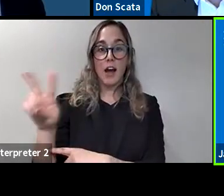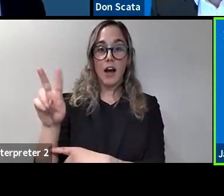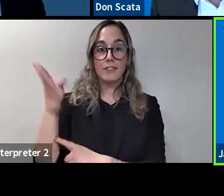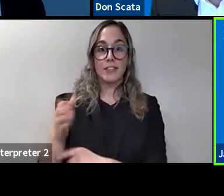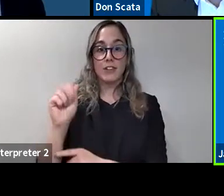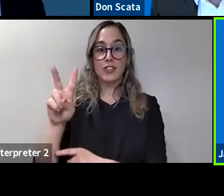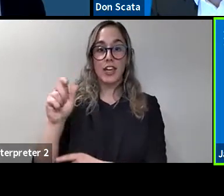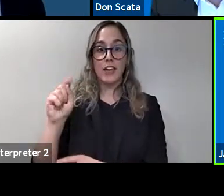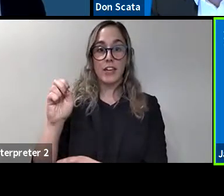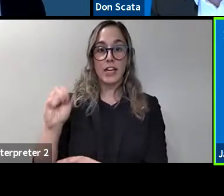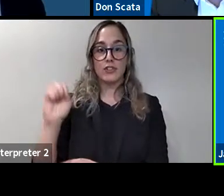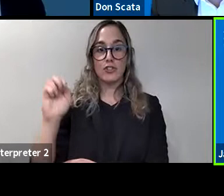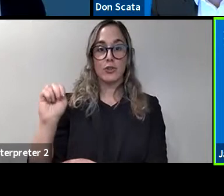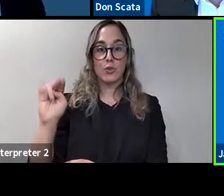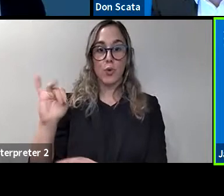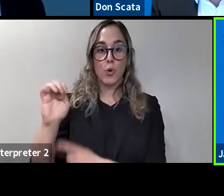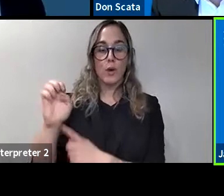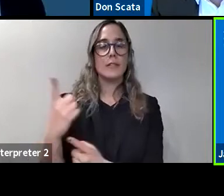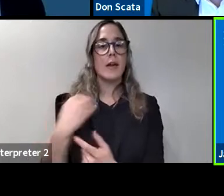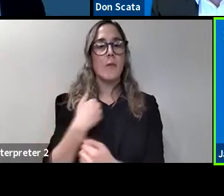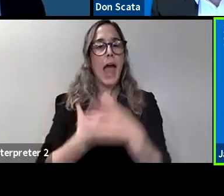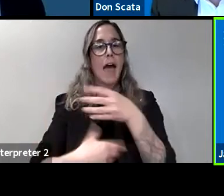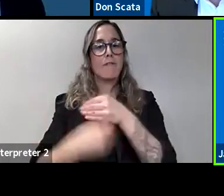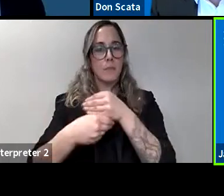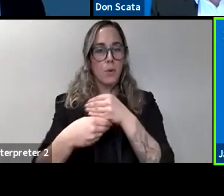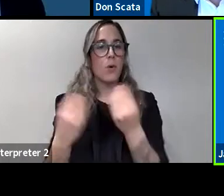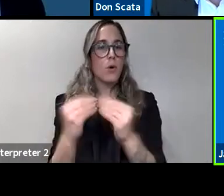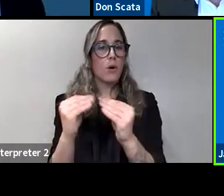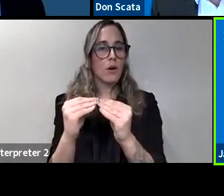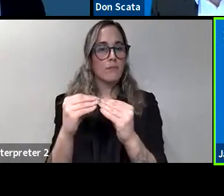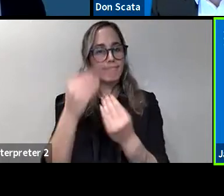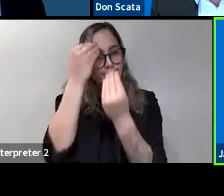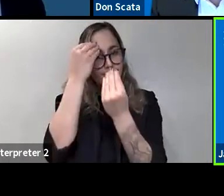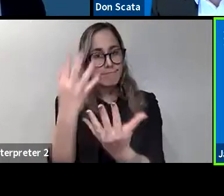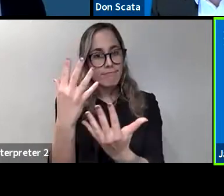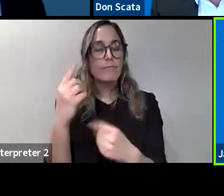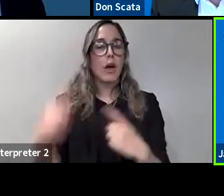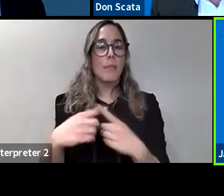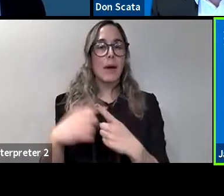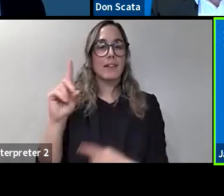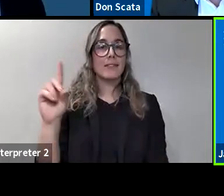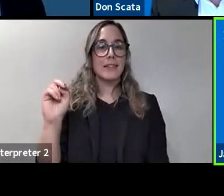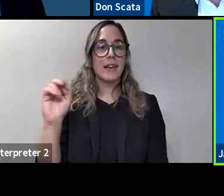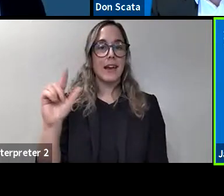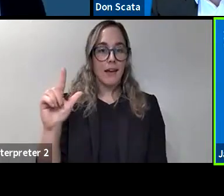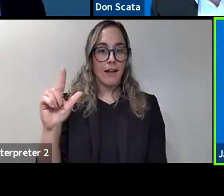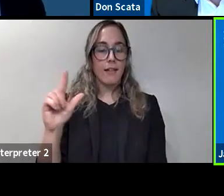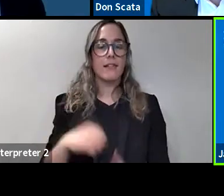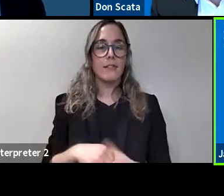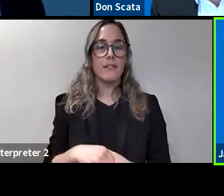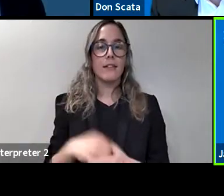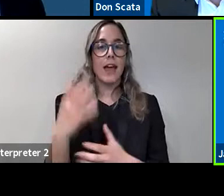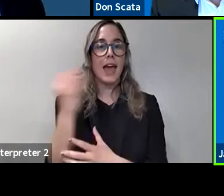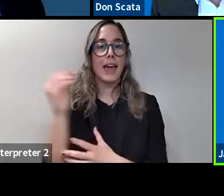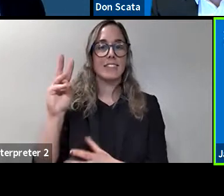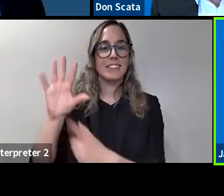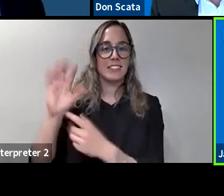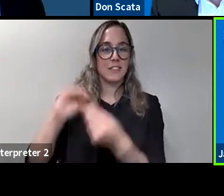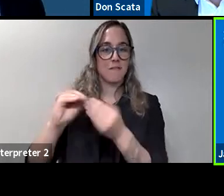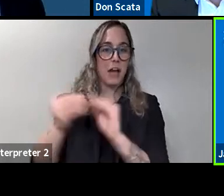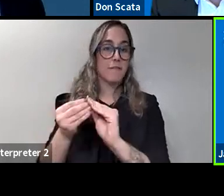faa.gov/aviationnoise, we have some additional information about DNL and the 65